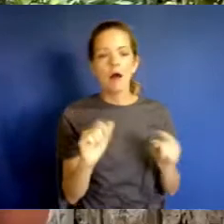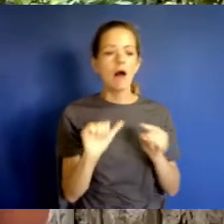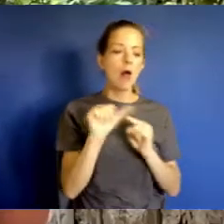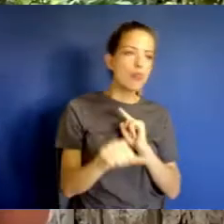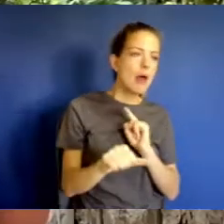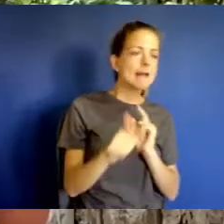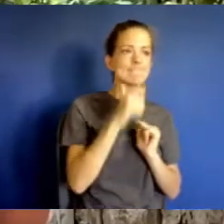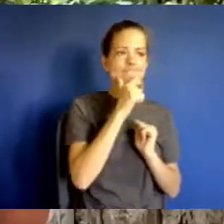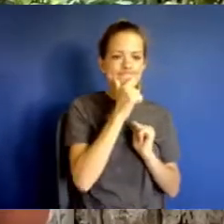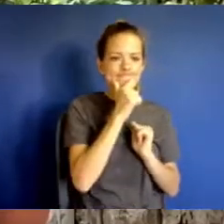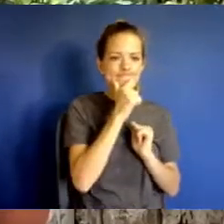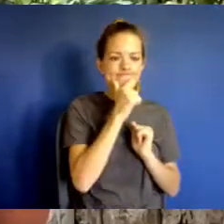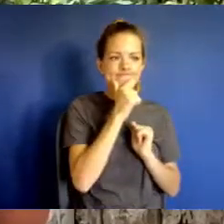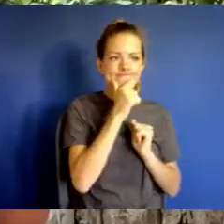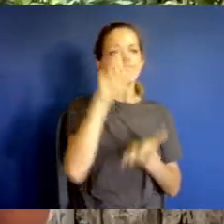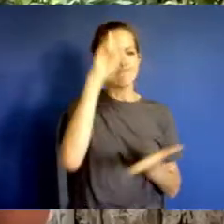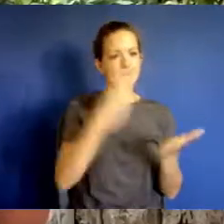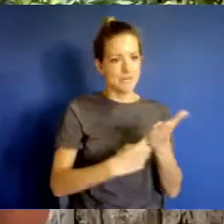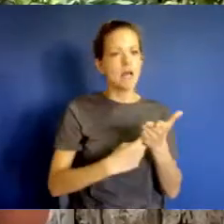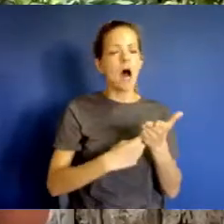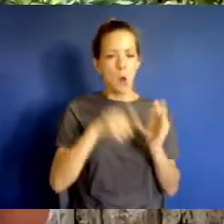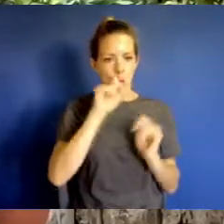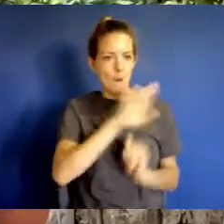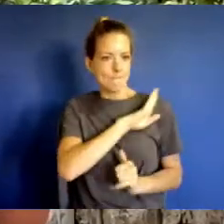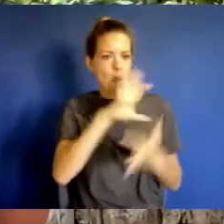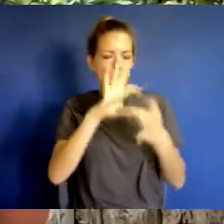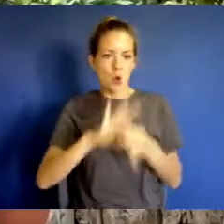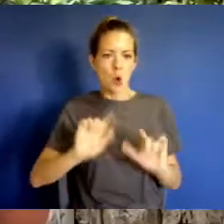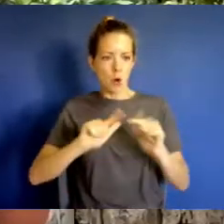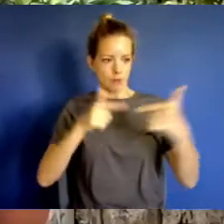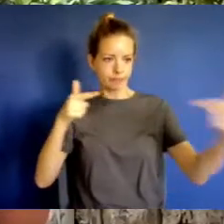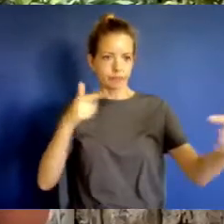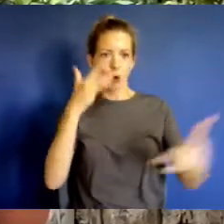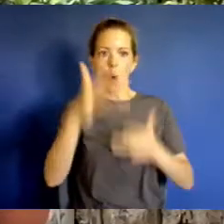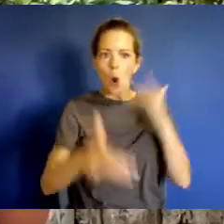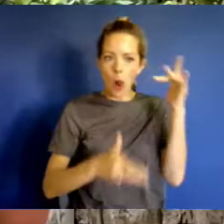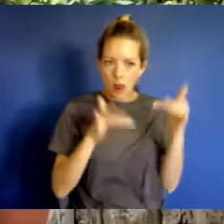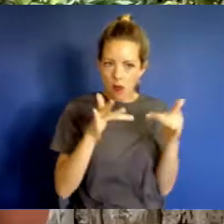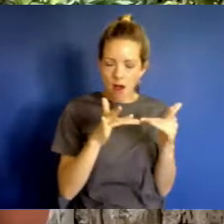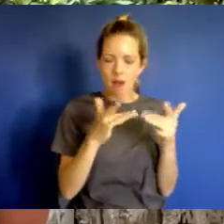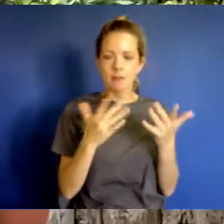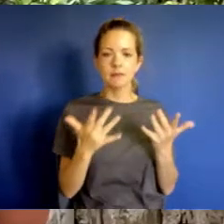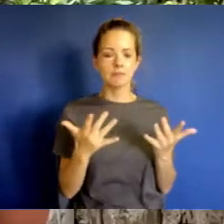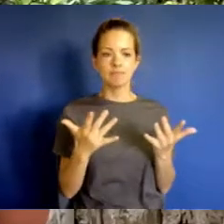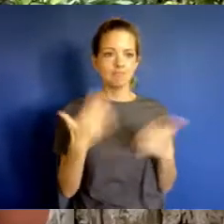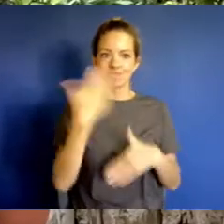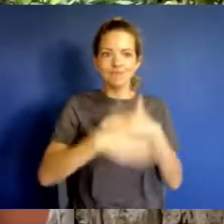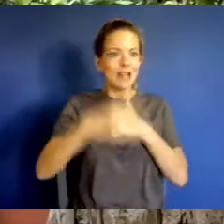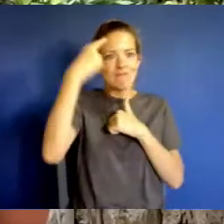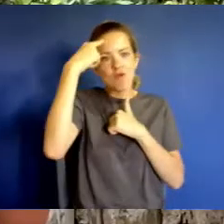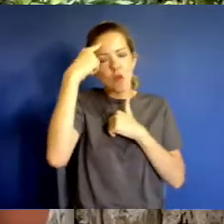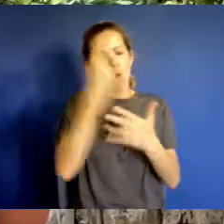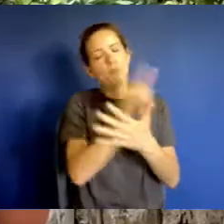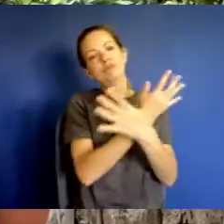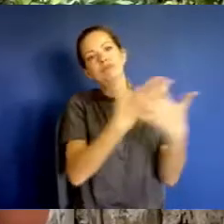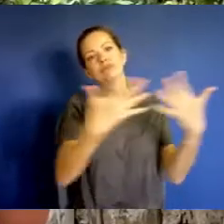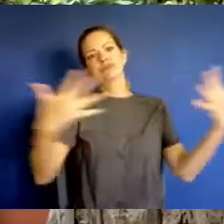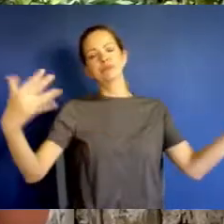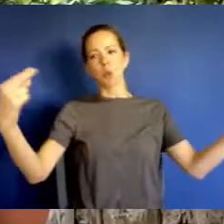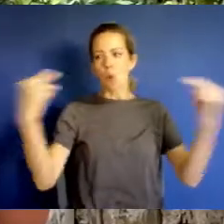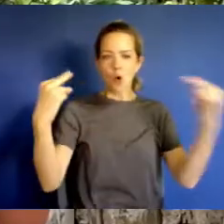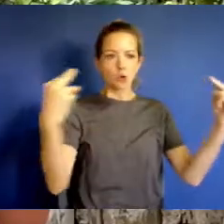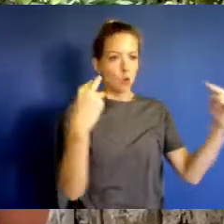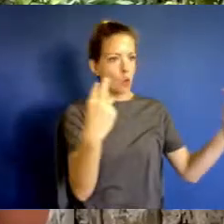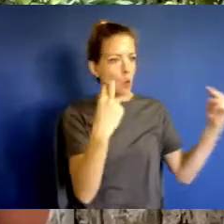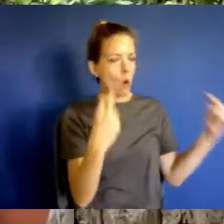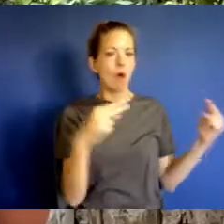then we've obviously moved towards our virtual classes. And like I said, we honestly could never have known how many of you would be